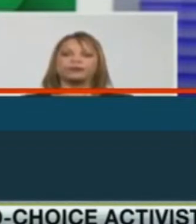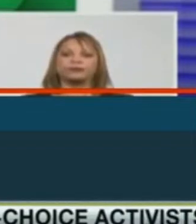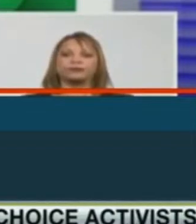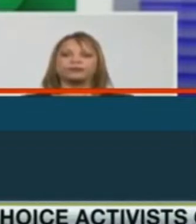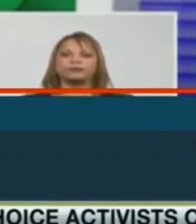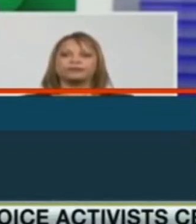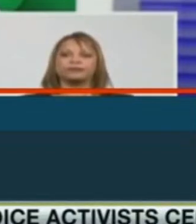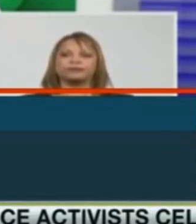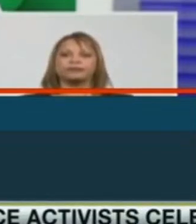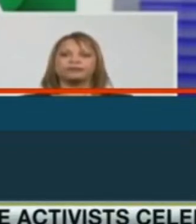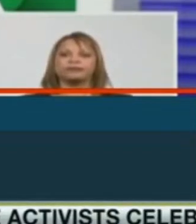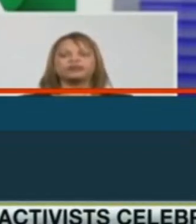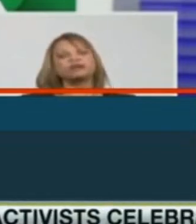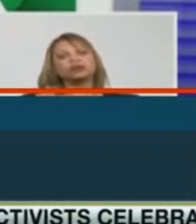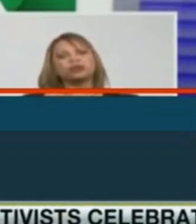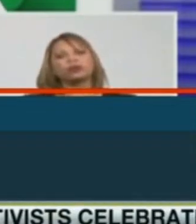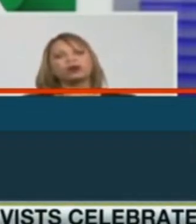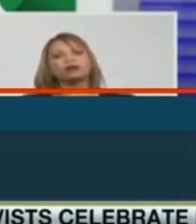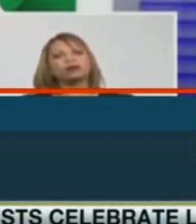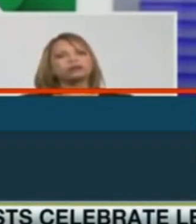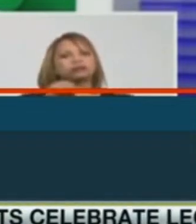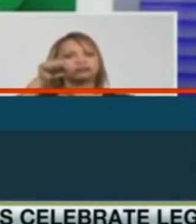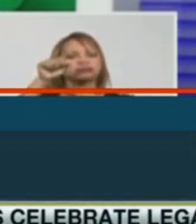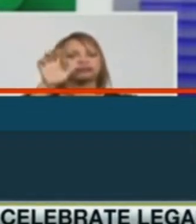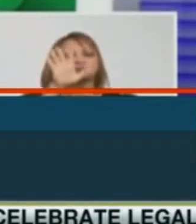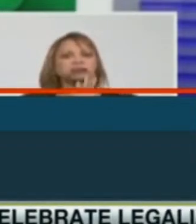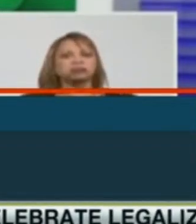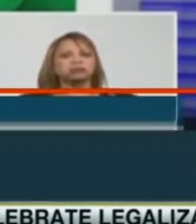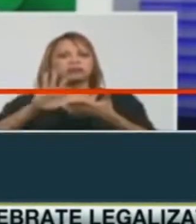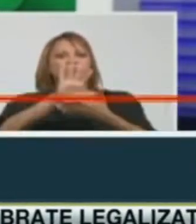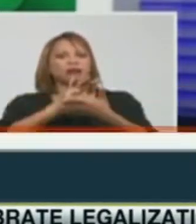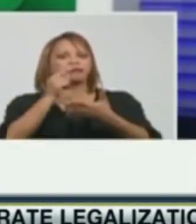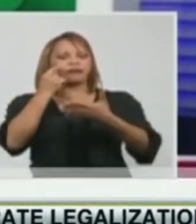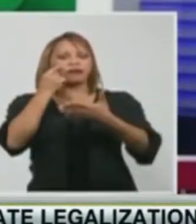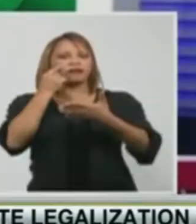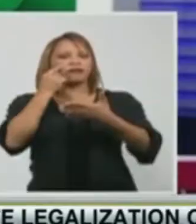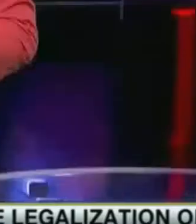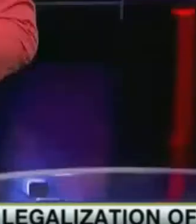samples, followed by Santiago de Cuba province.